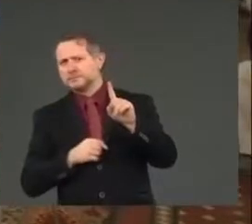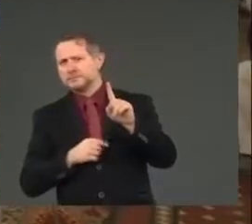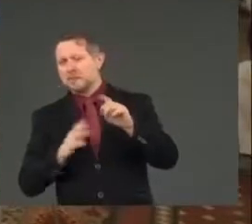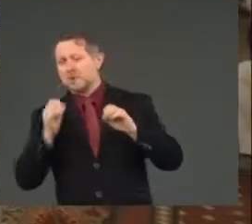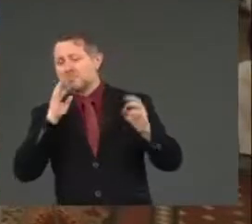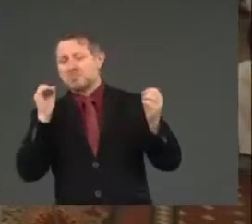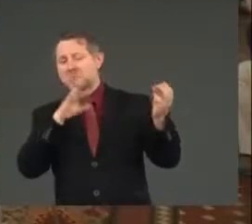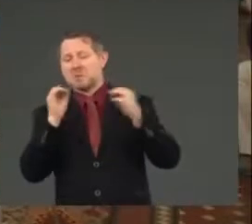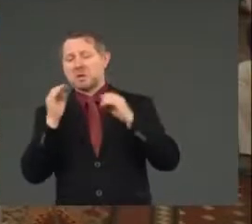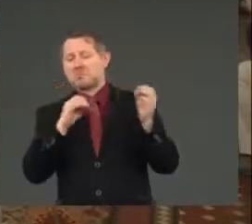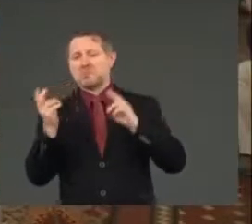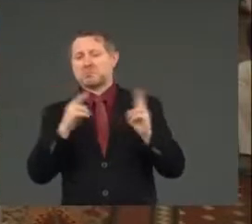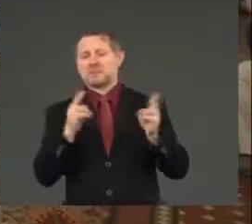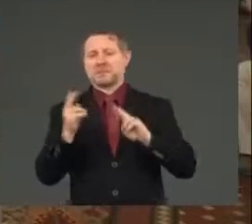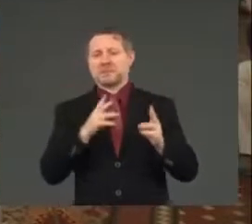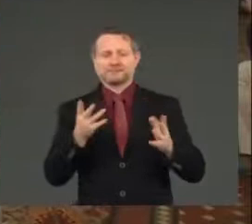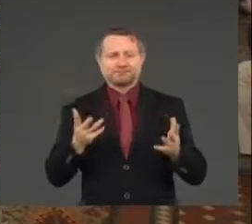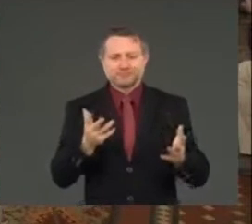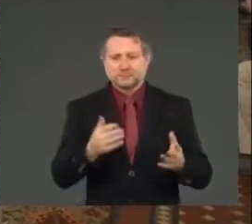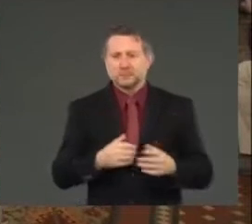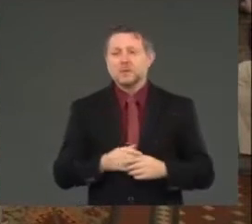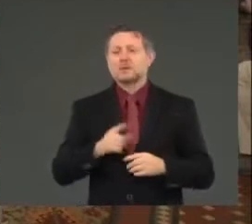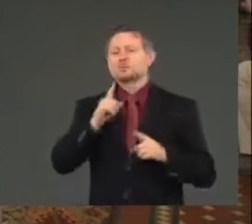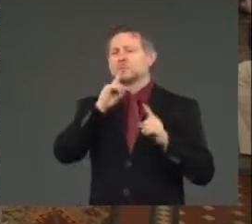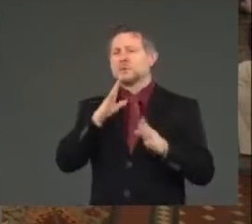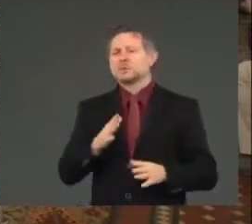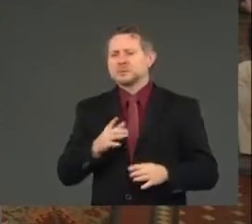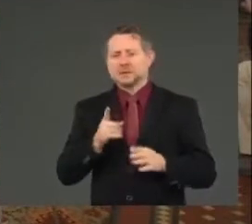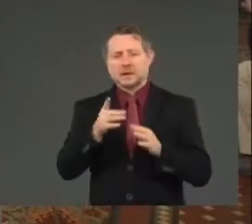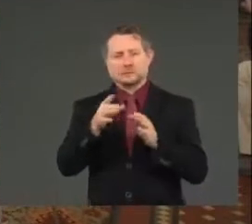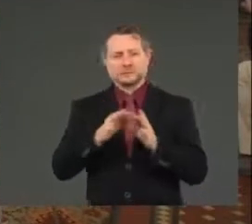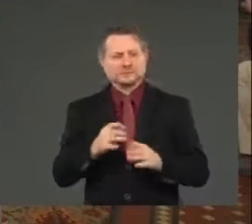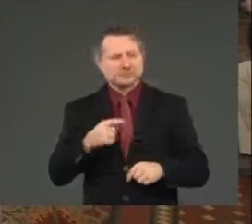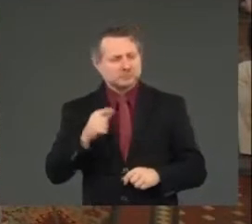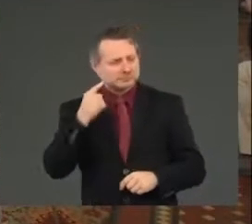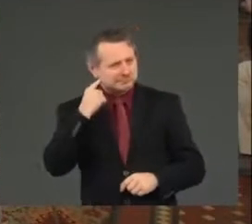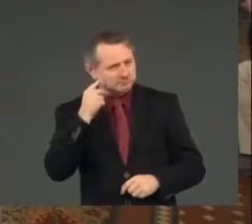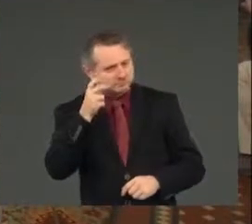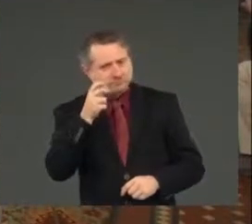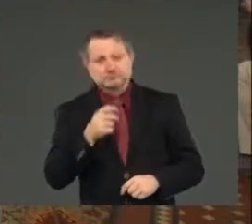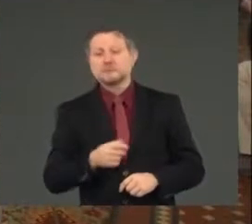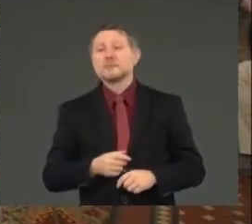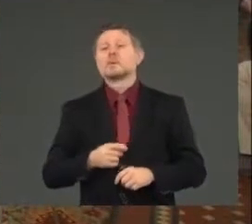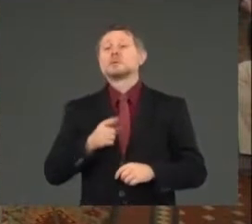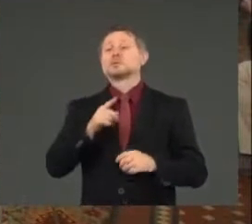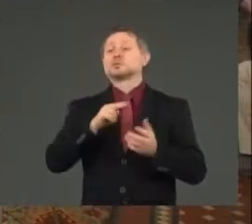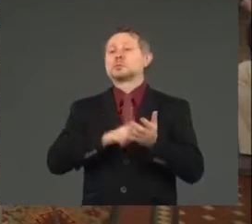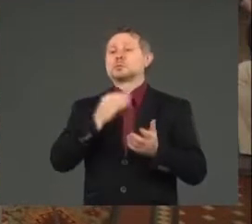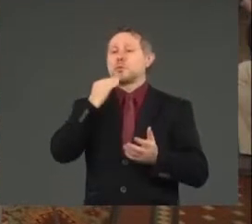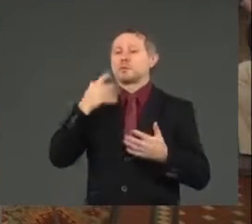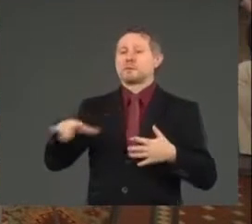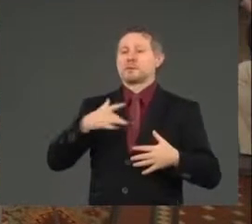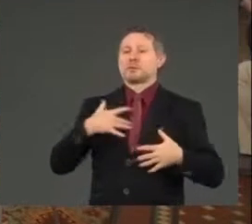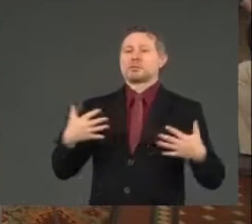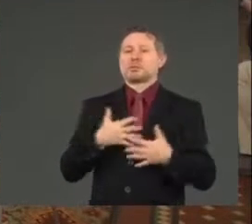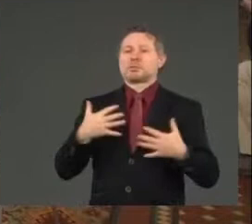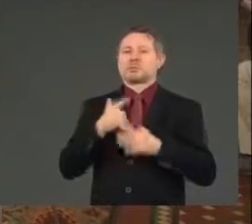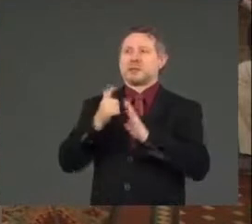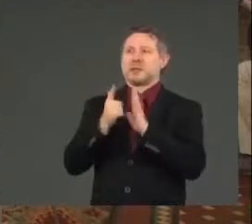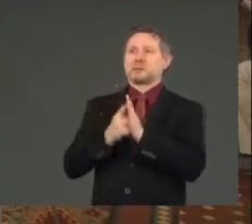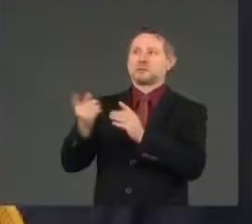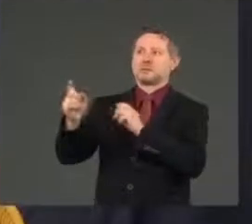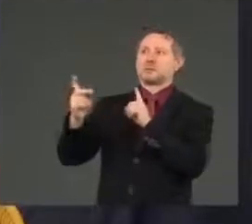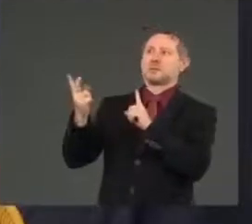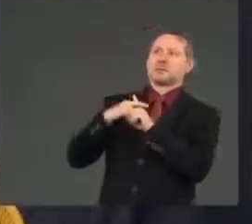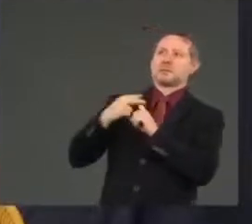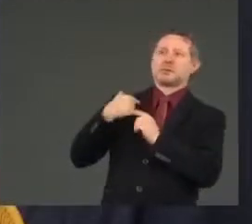outside probe here, guys? Shielded nursing homes from any most legal liability if they had a shortage. Do you believe a nursing home?